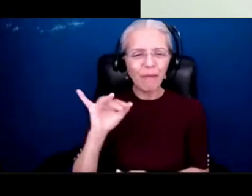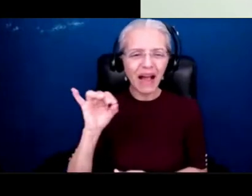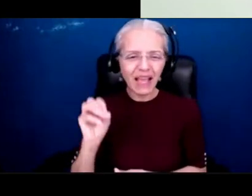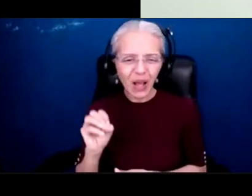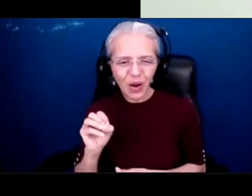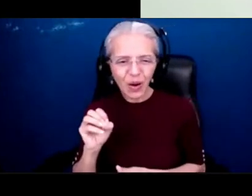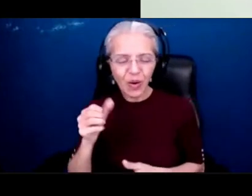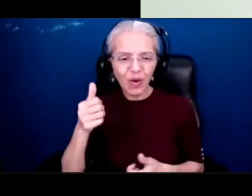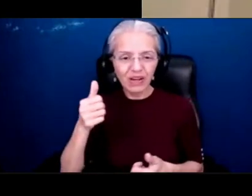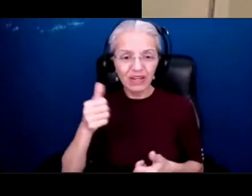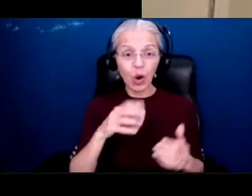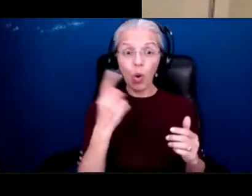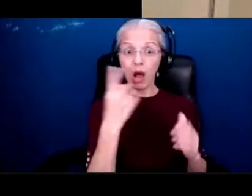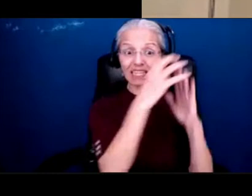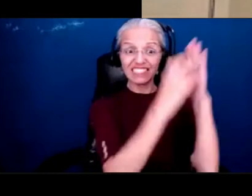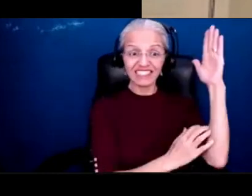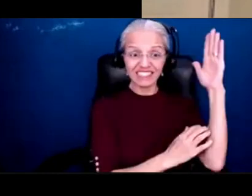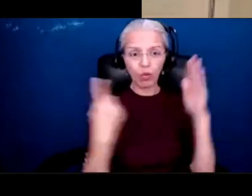read.